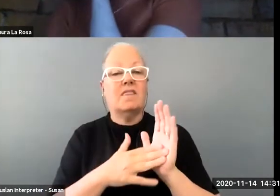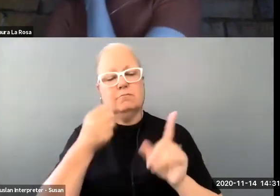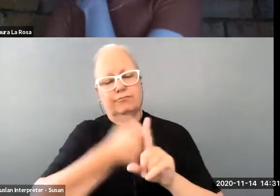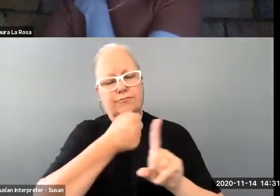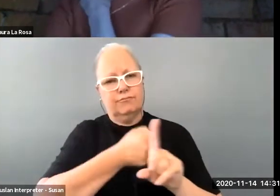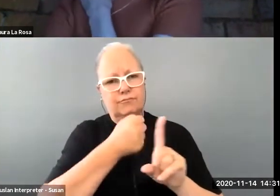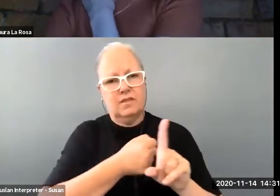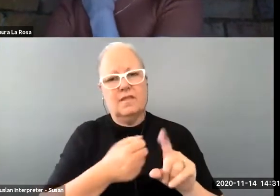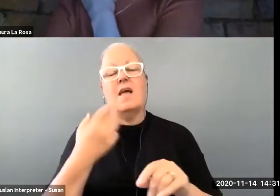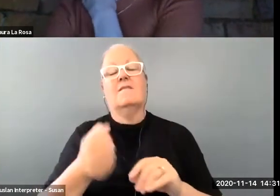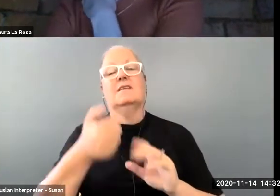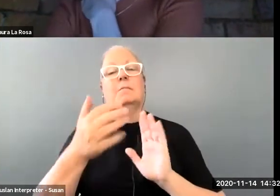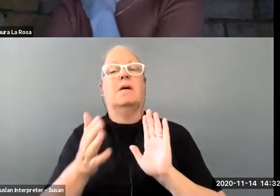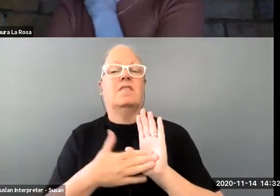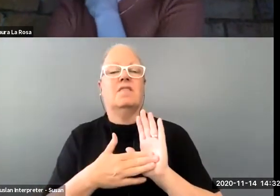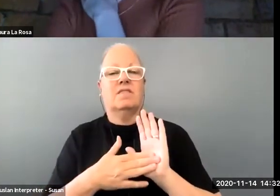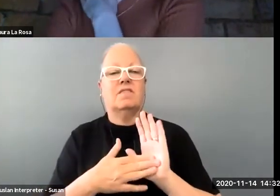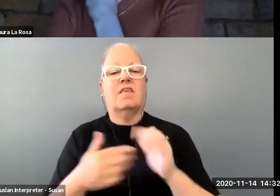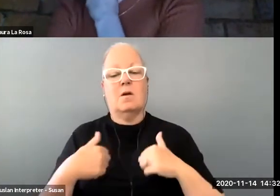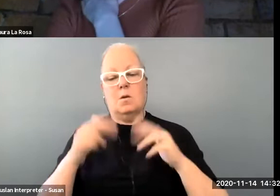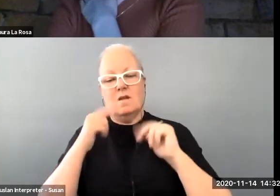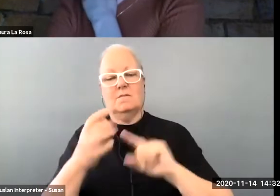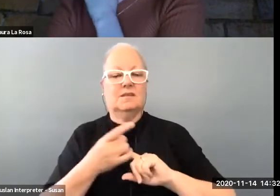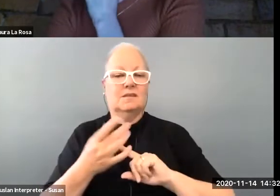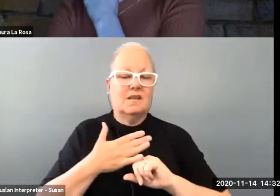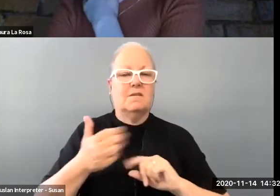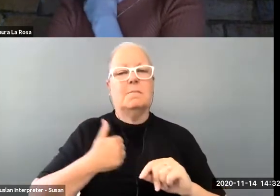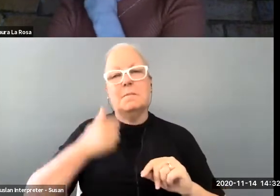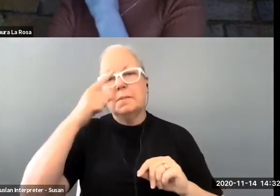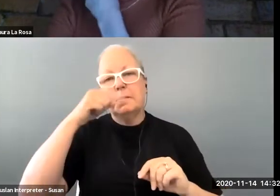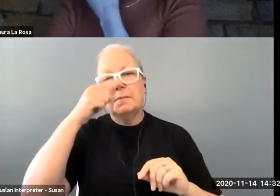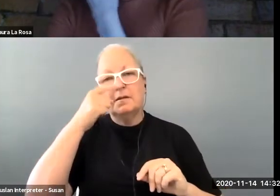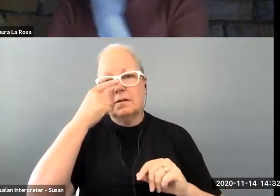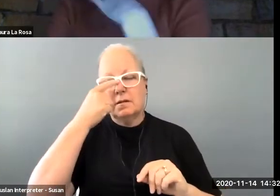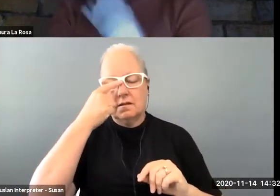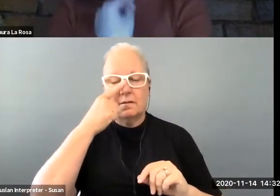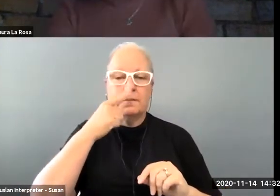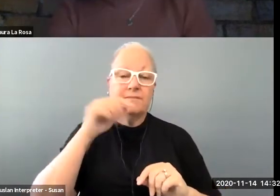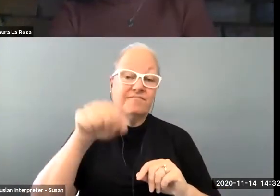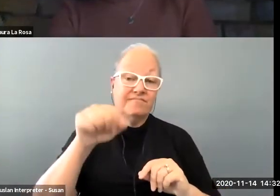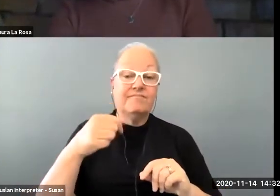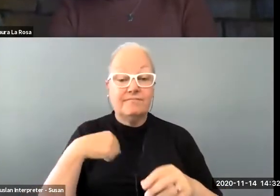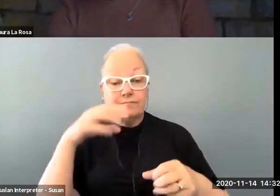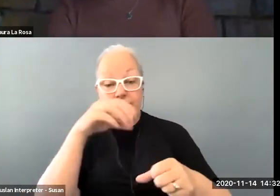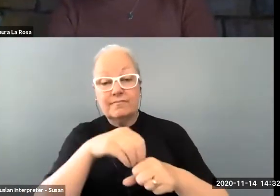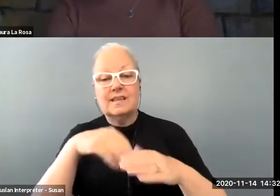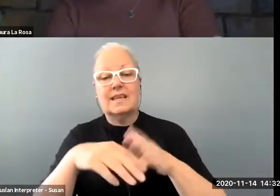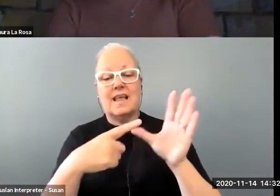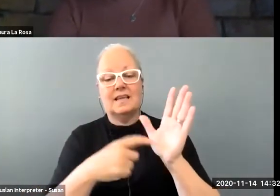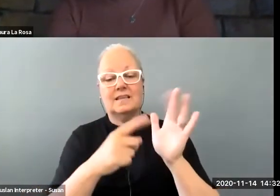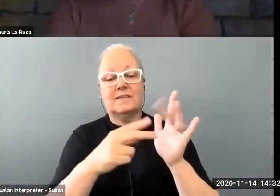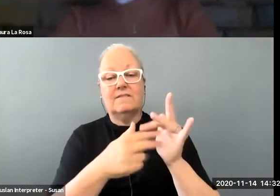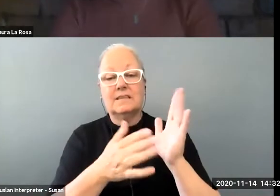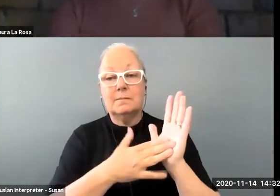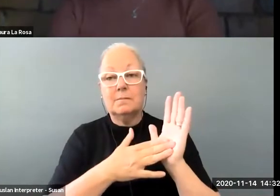have 6 months where I just sort of look after myself and my people. So yes, I engage in activism. Would I say I'm